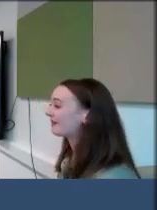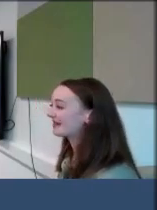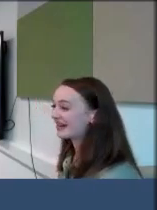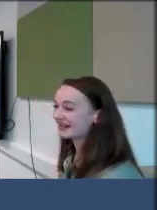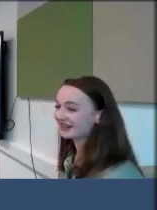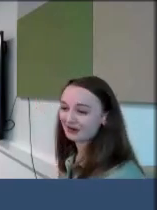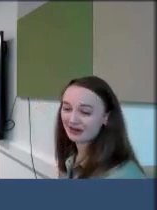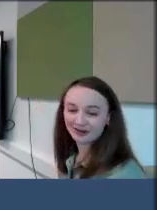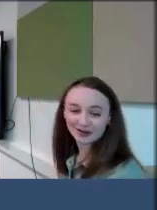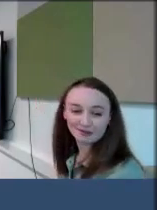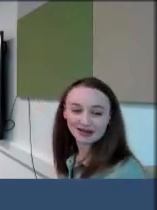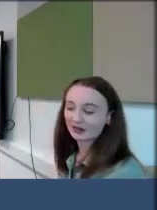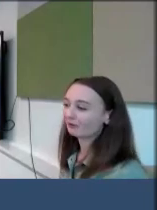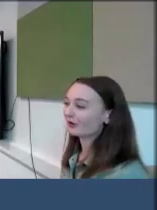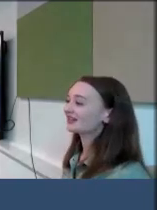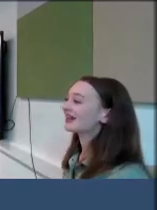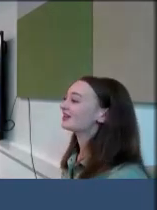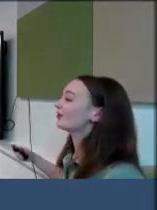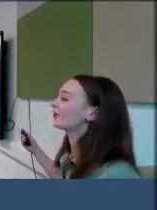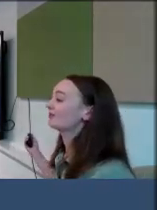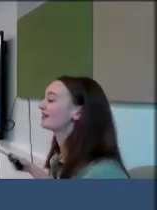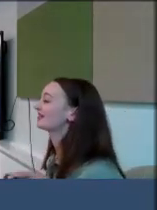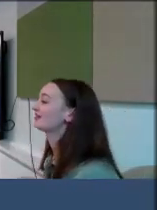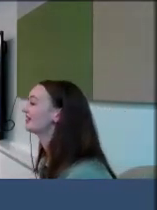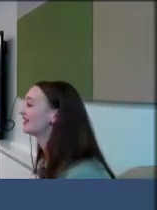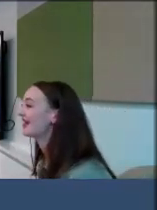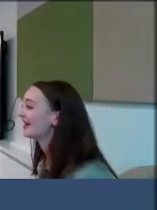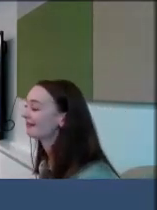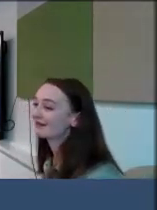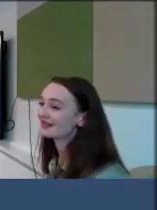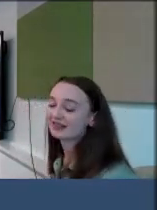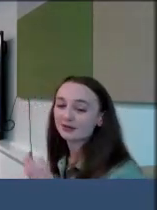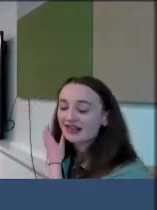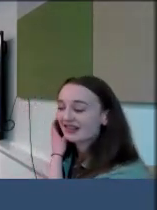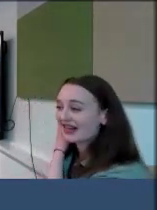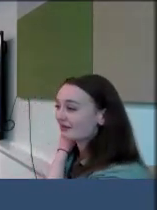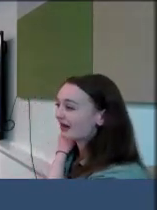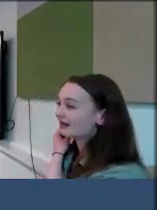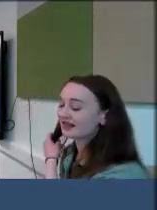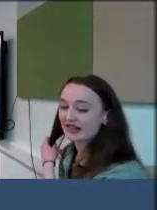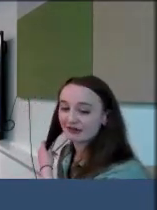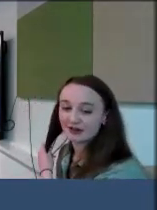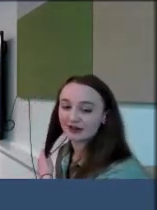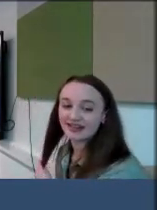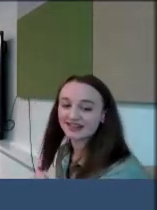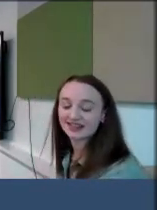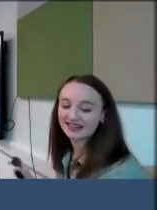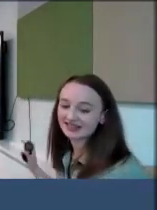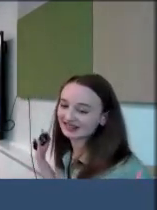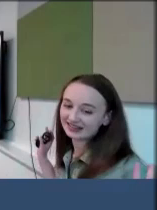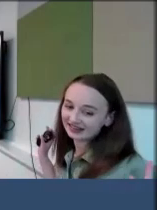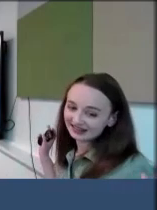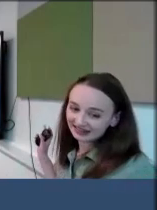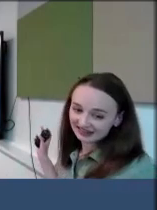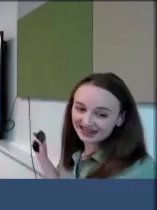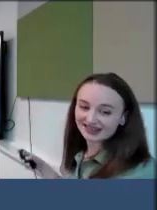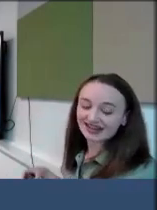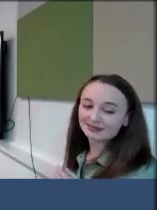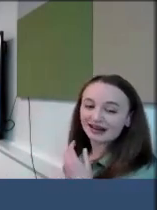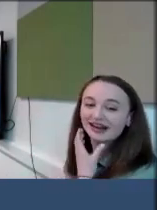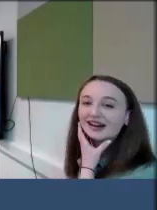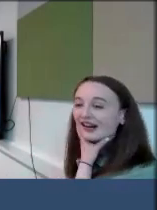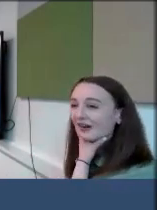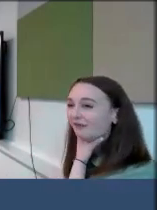going about my day and somebody will stop me and they'll want a TED talk on my disability and how I've ended up here today buying my cereal. It's